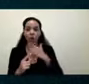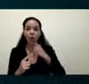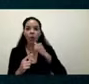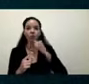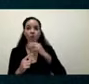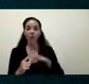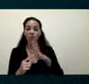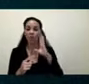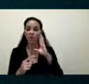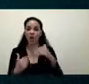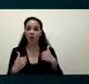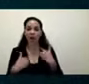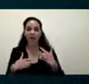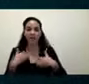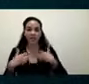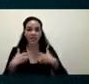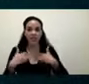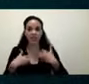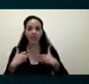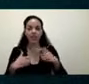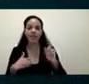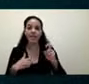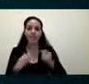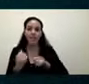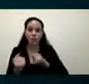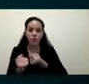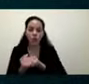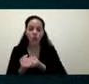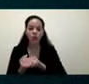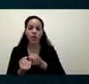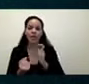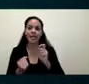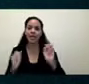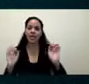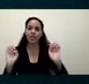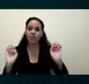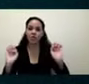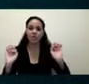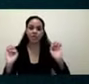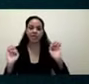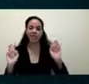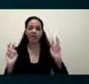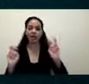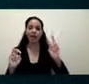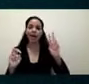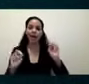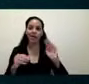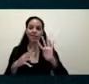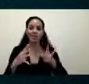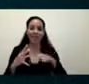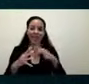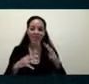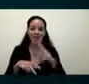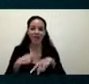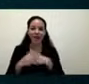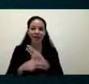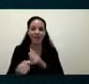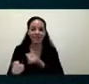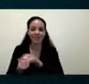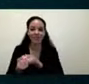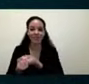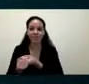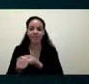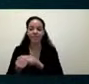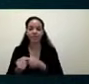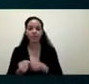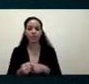some emergency or, you know, unscheduled kind of assistance around her health care. Wendy Koh did all